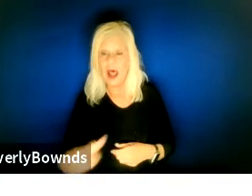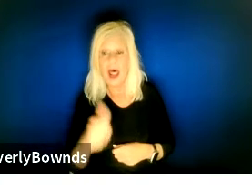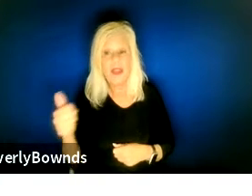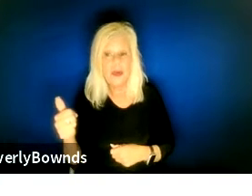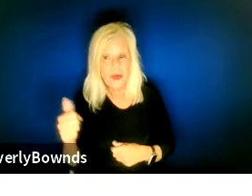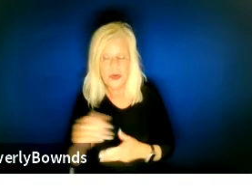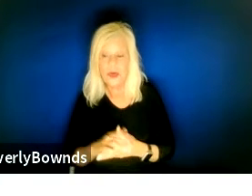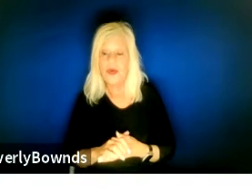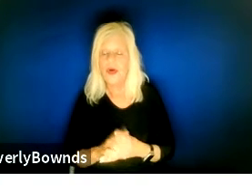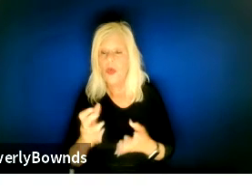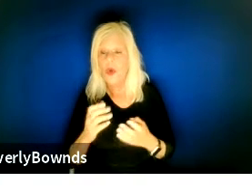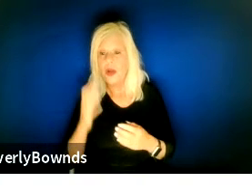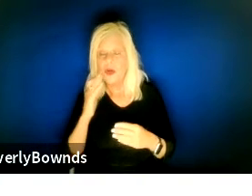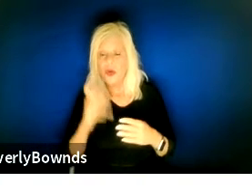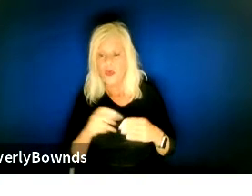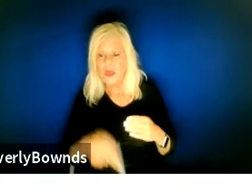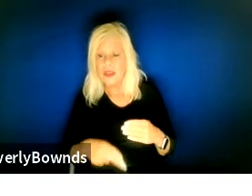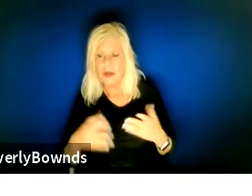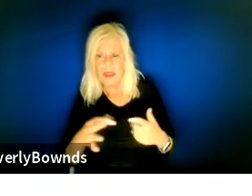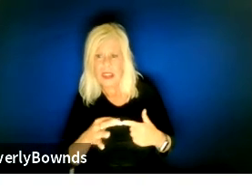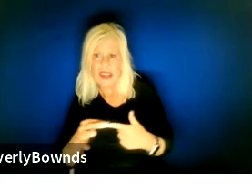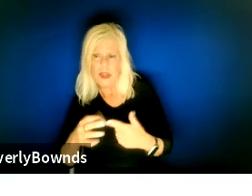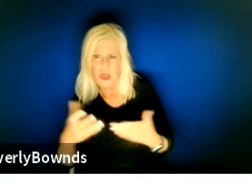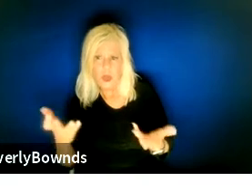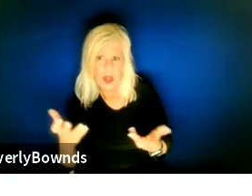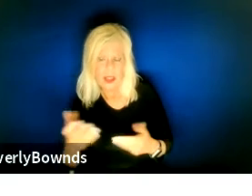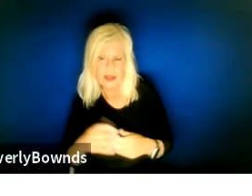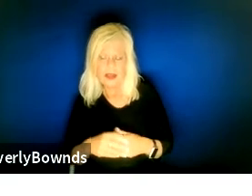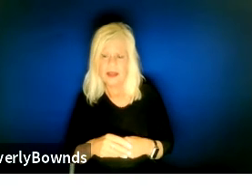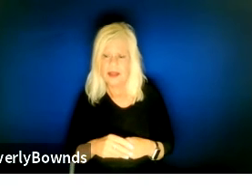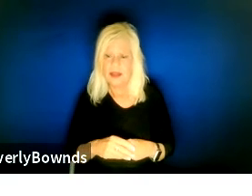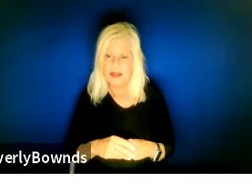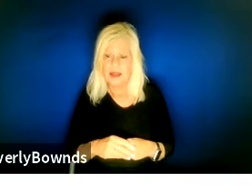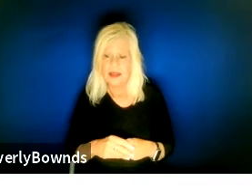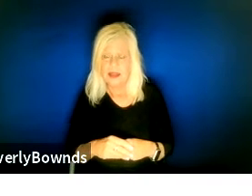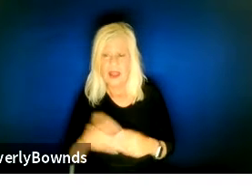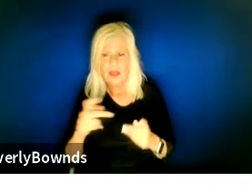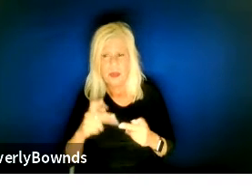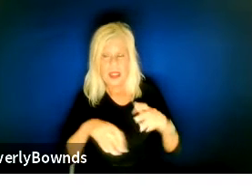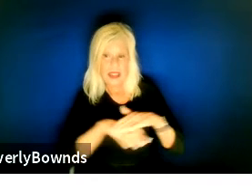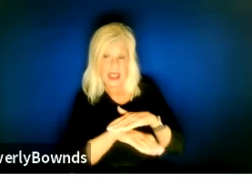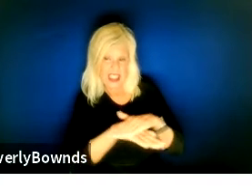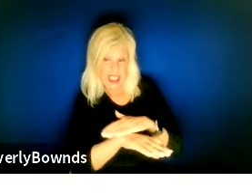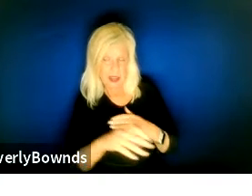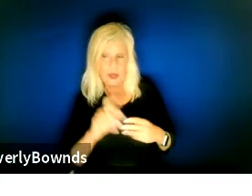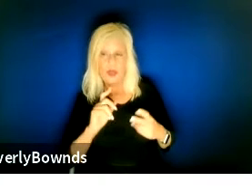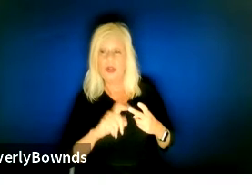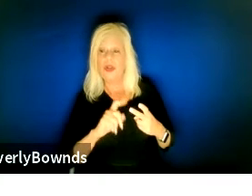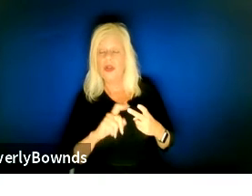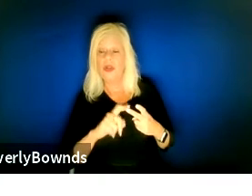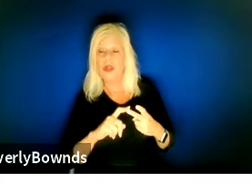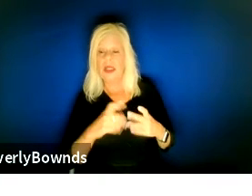the search results should include. And definitely how accessible that place is. And specifically, they were mainly interested